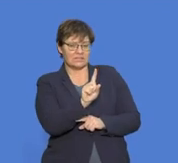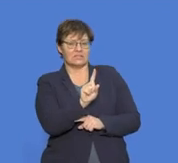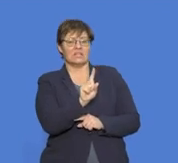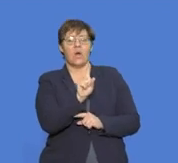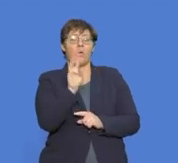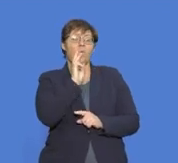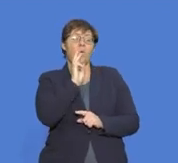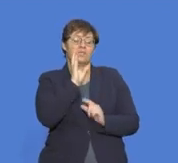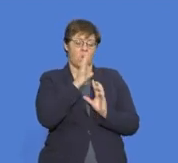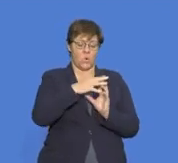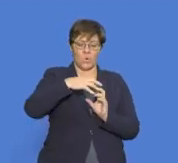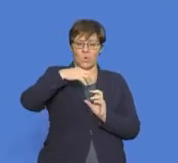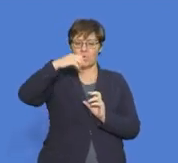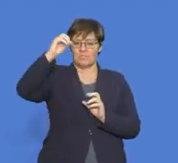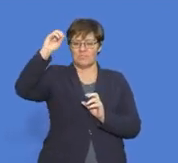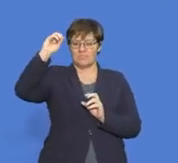Have you ever thought about